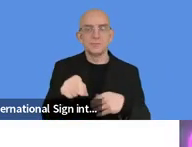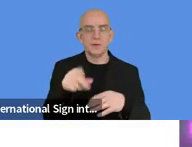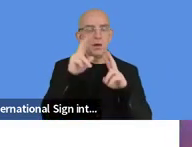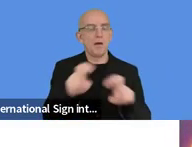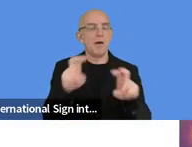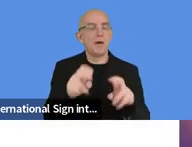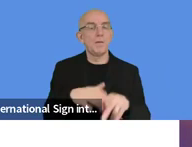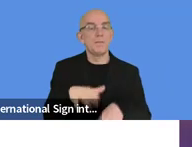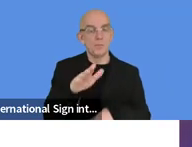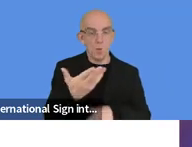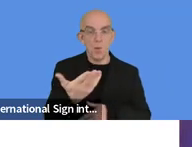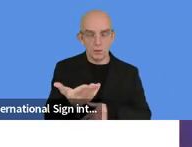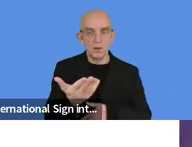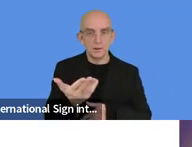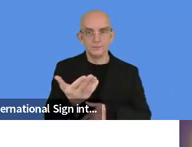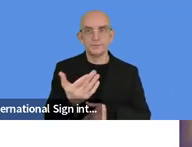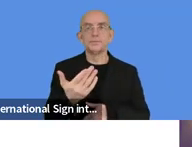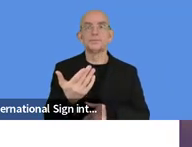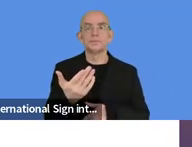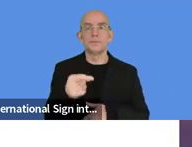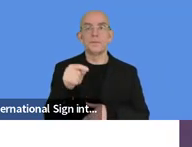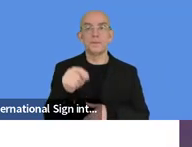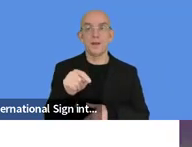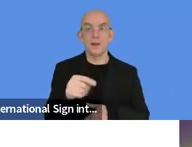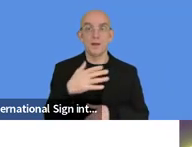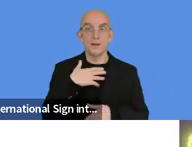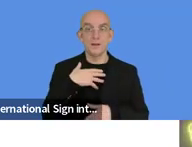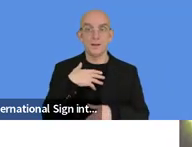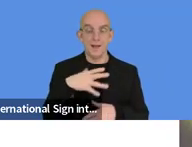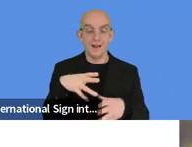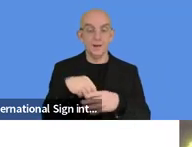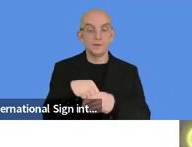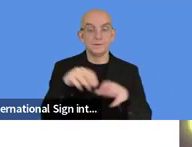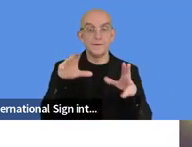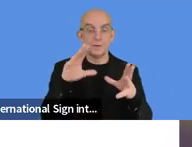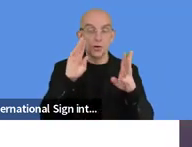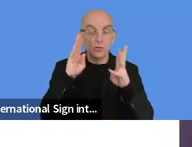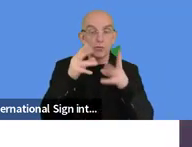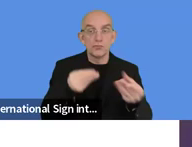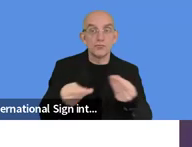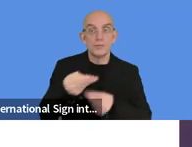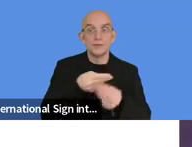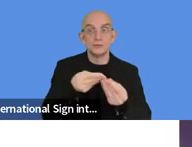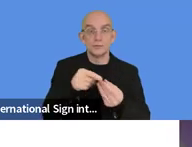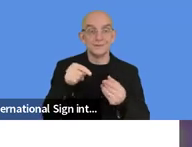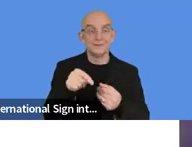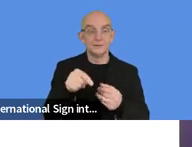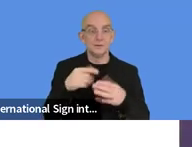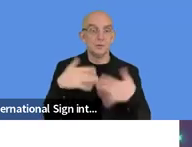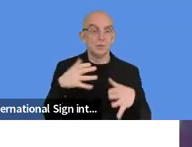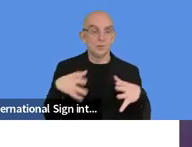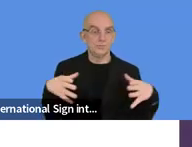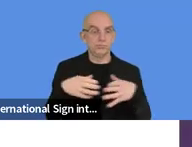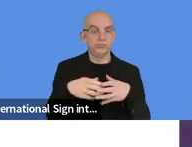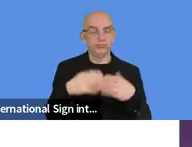And my company has a really wonderful team, starting with Ragant Arnori, who is on the call today. He is the glue that keeps